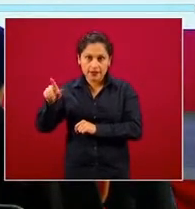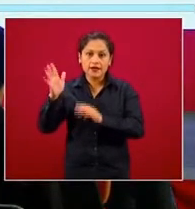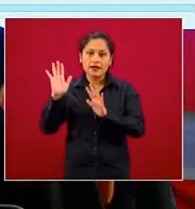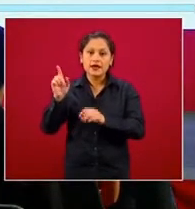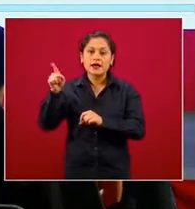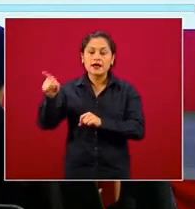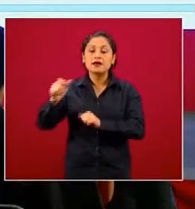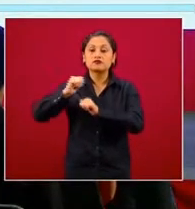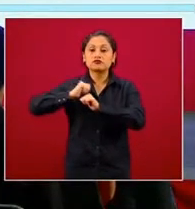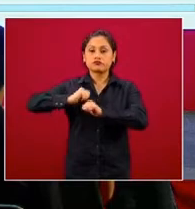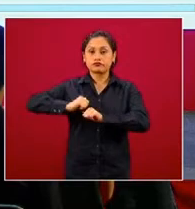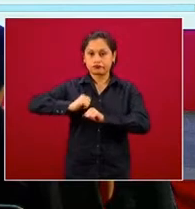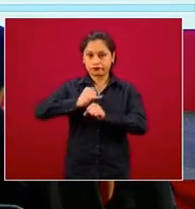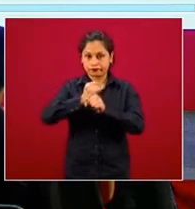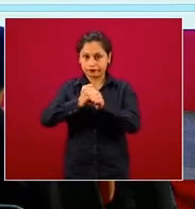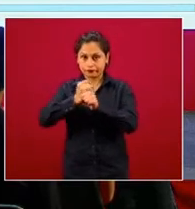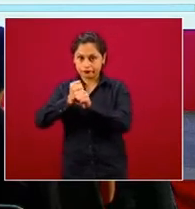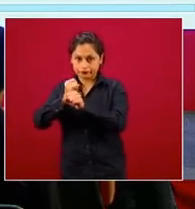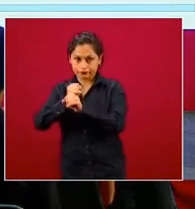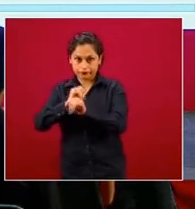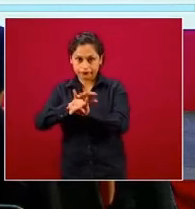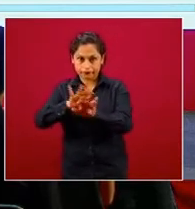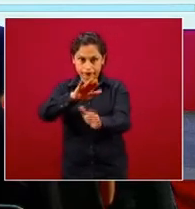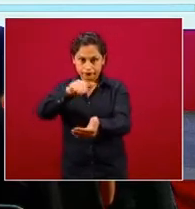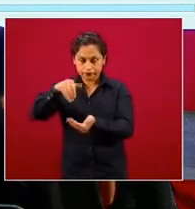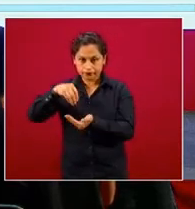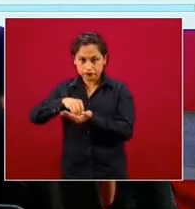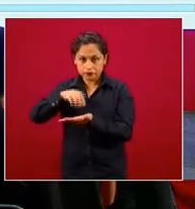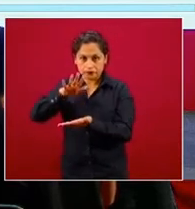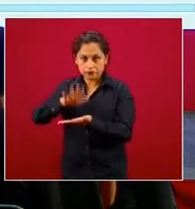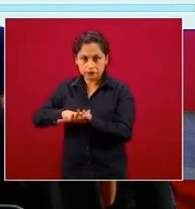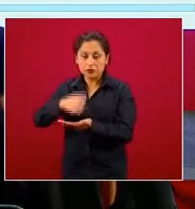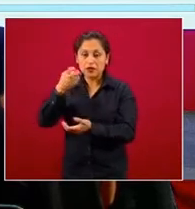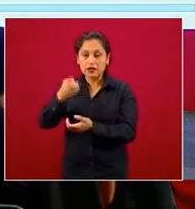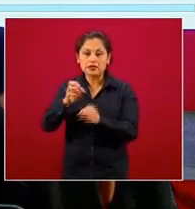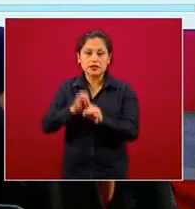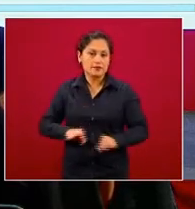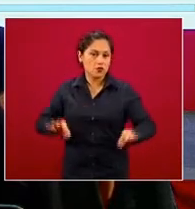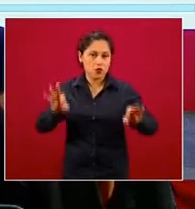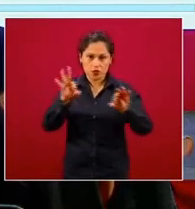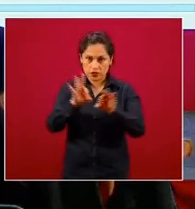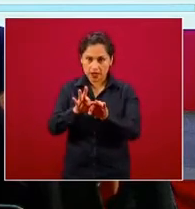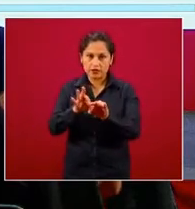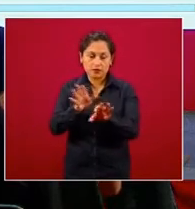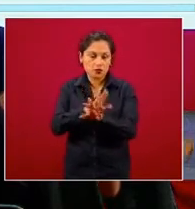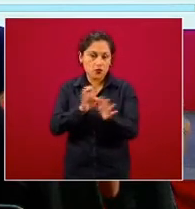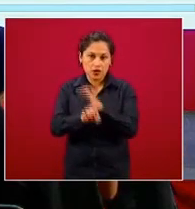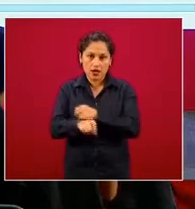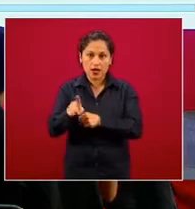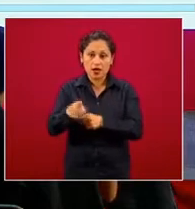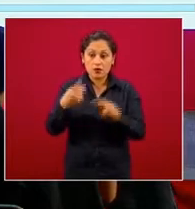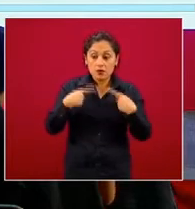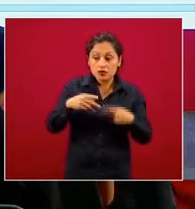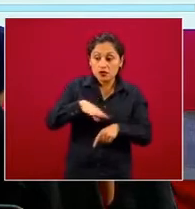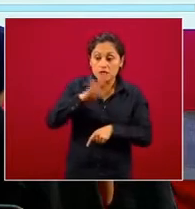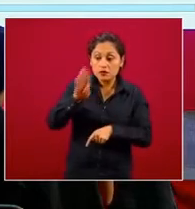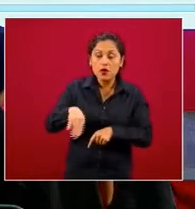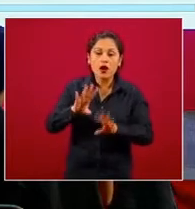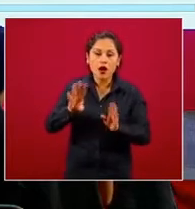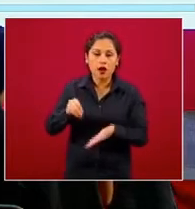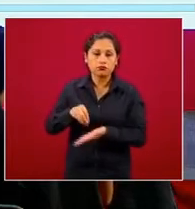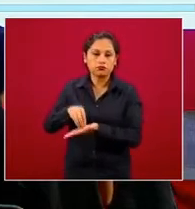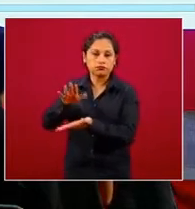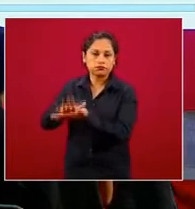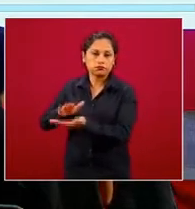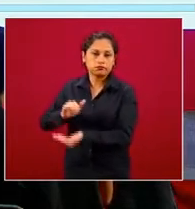vital statistics, which include, of course, mortality. So we have, when it's being codified, when it's being reviewed